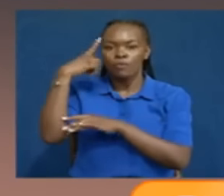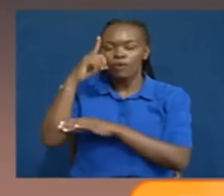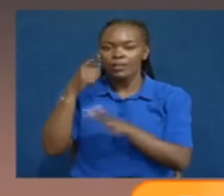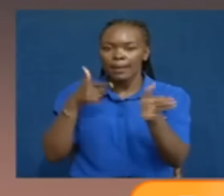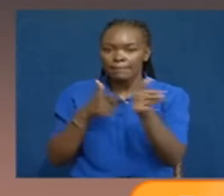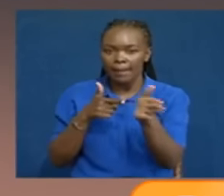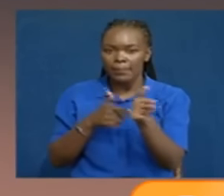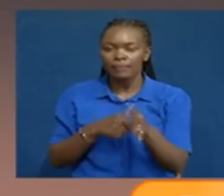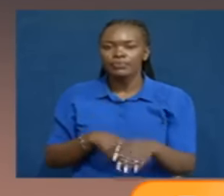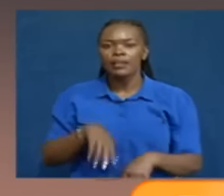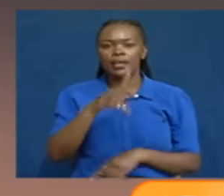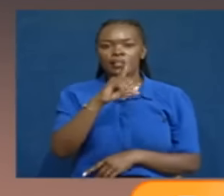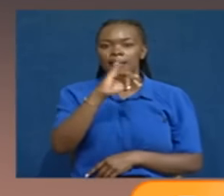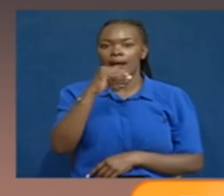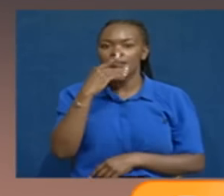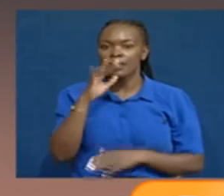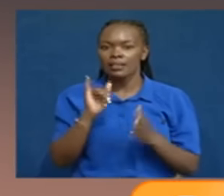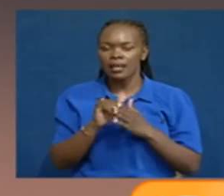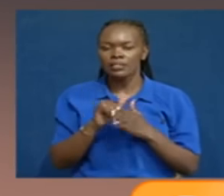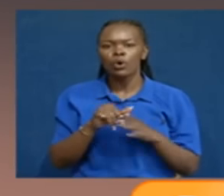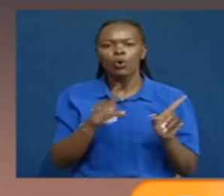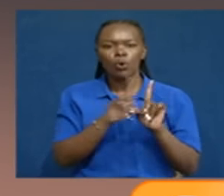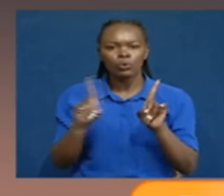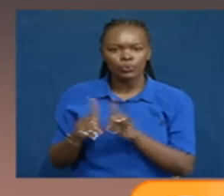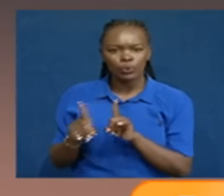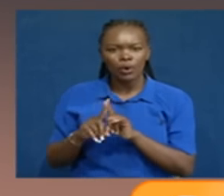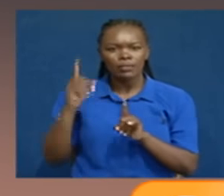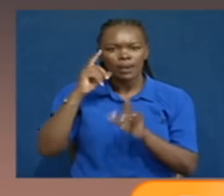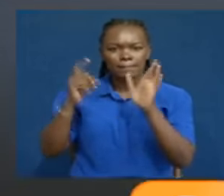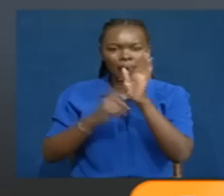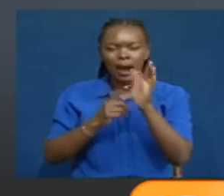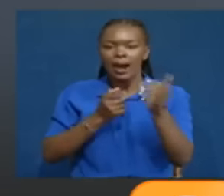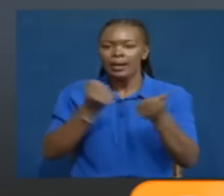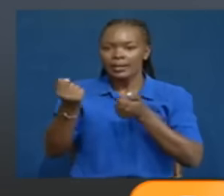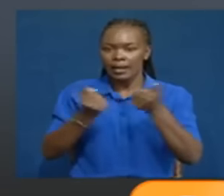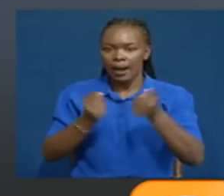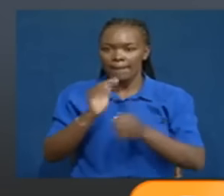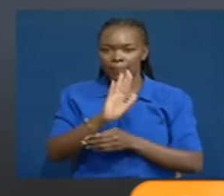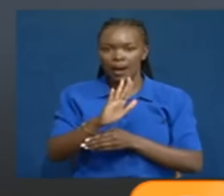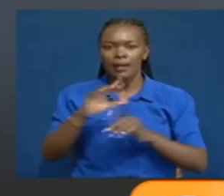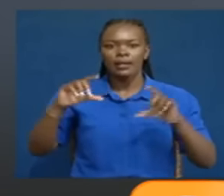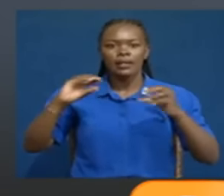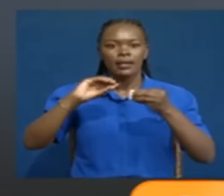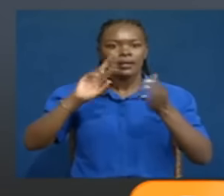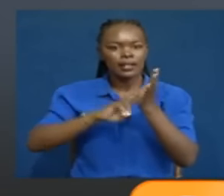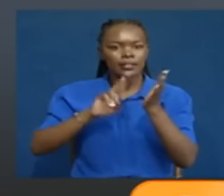Digital Forensic Lab has also identified this vehicle Nissan Note registration number